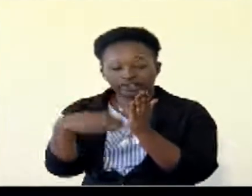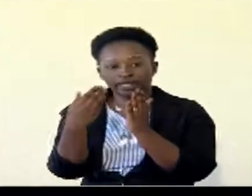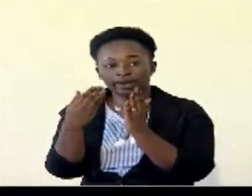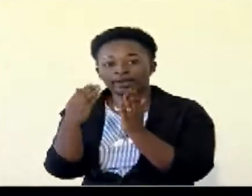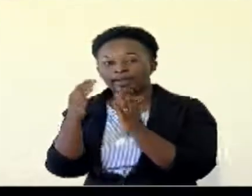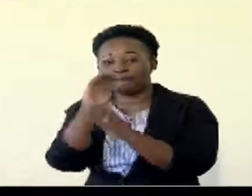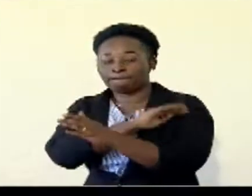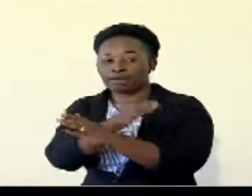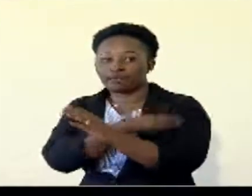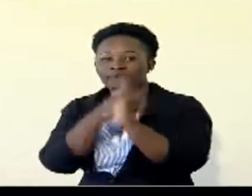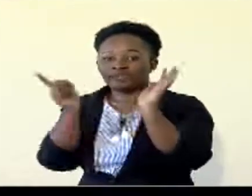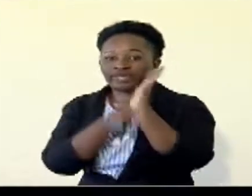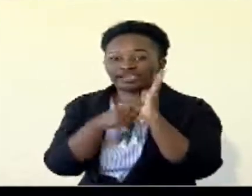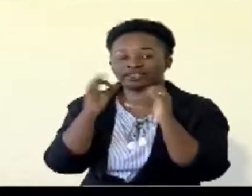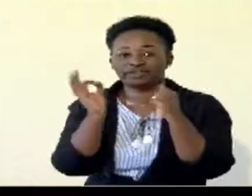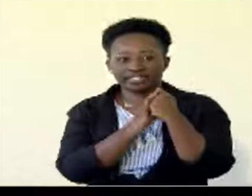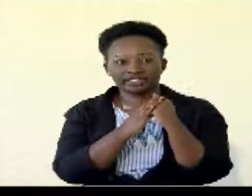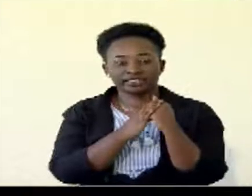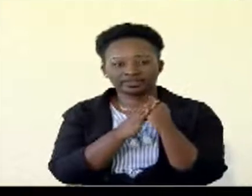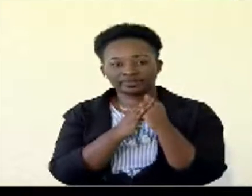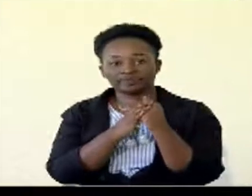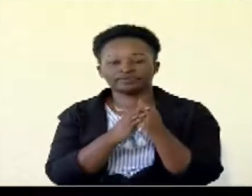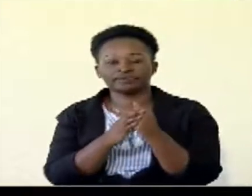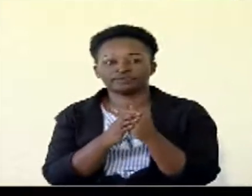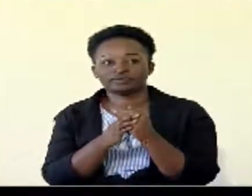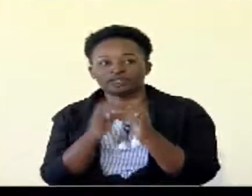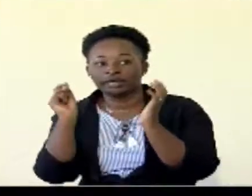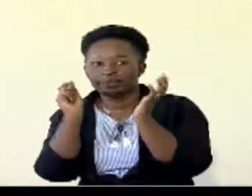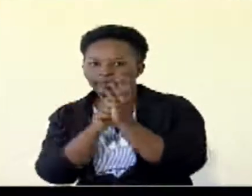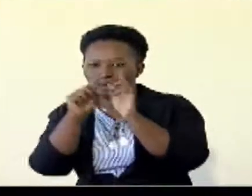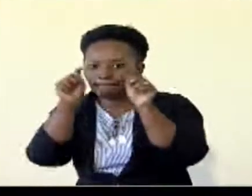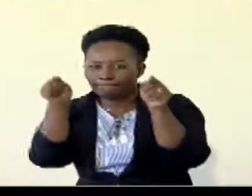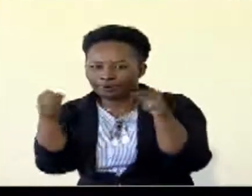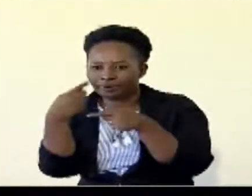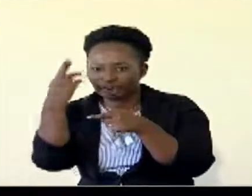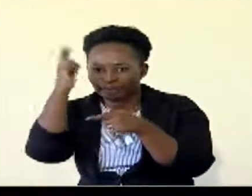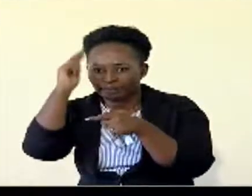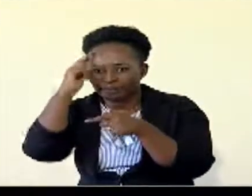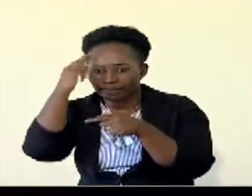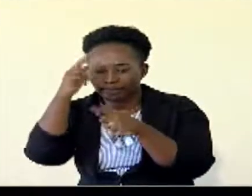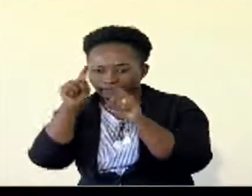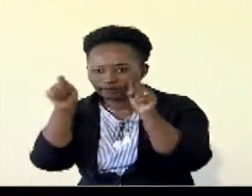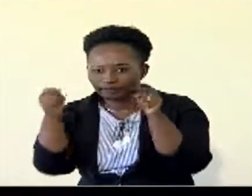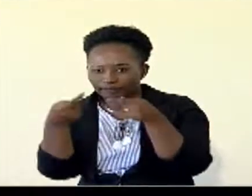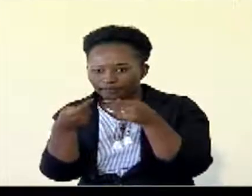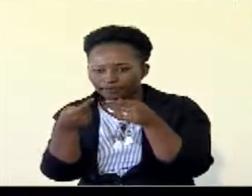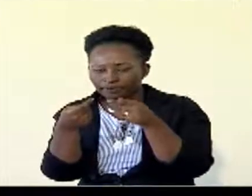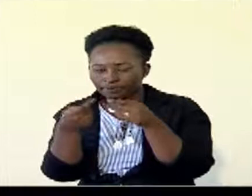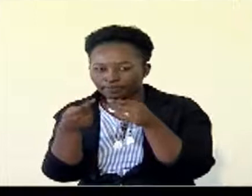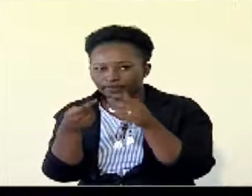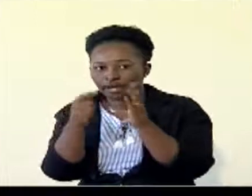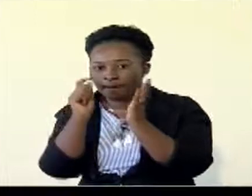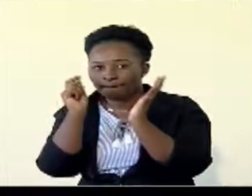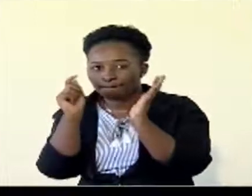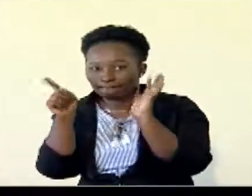8. Now to power negative 8, I press this. You remember this button I told you about? I press this,